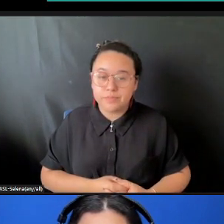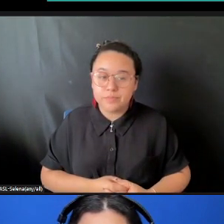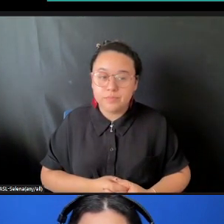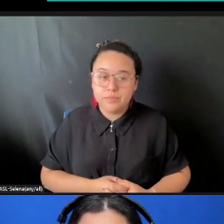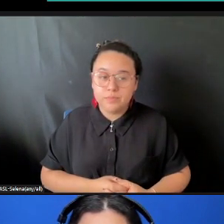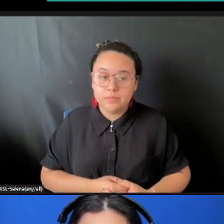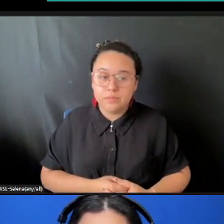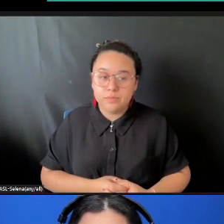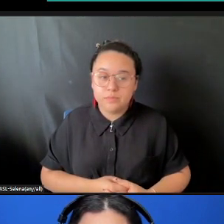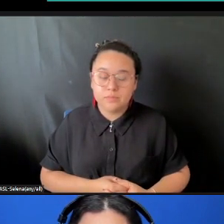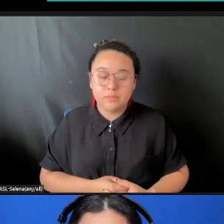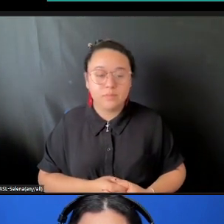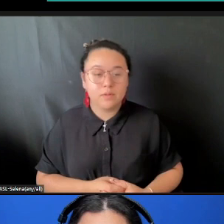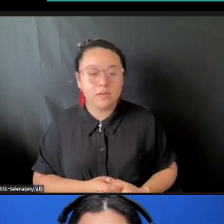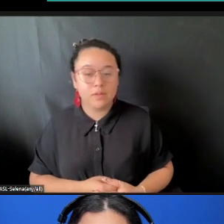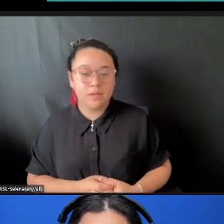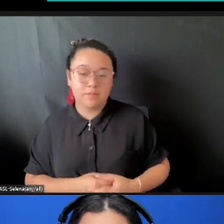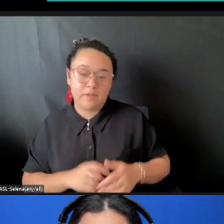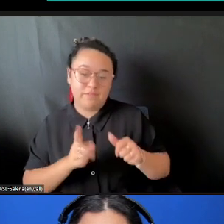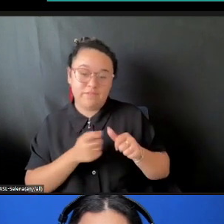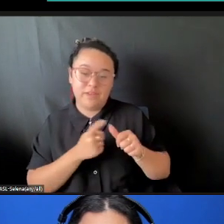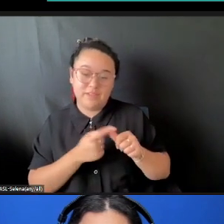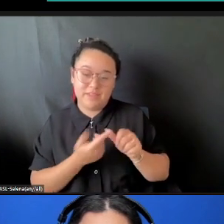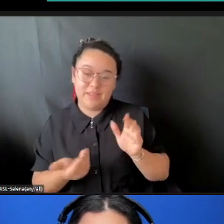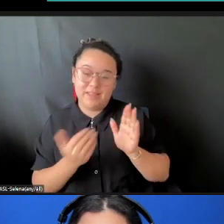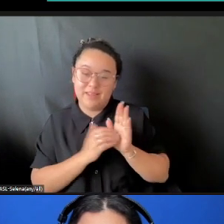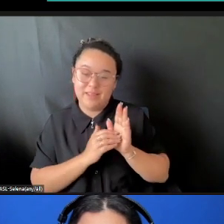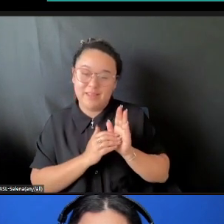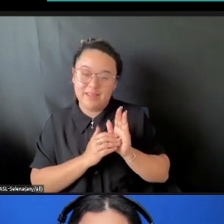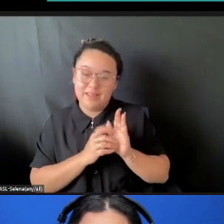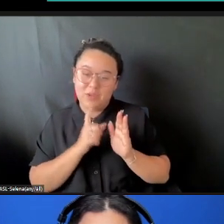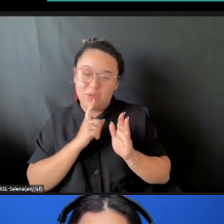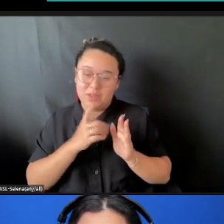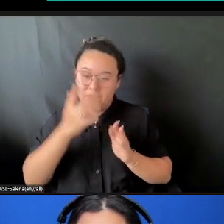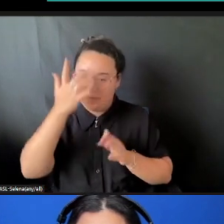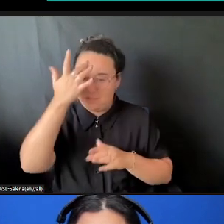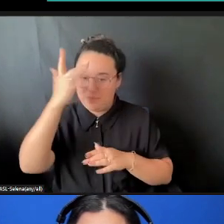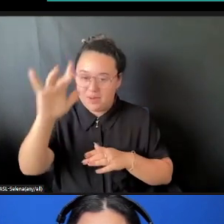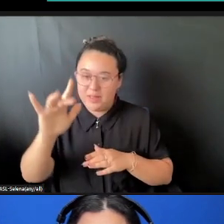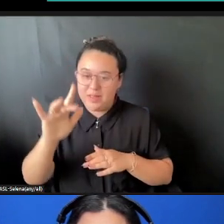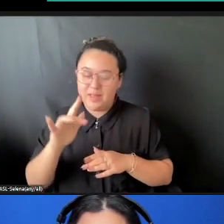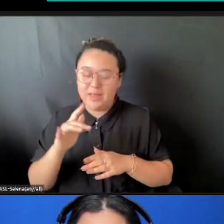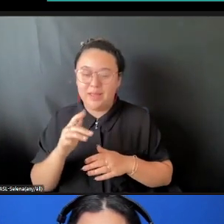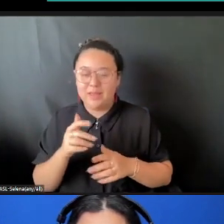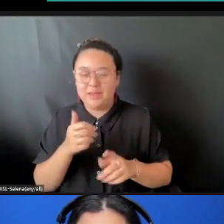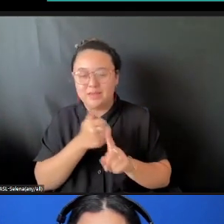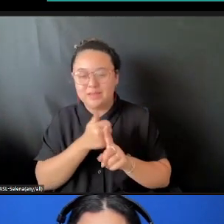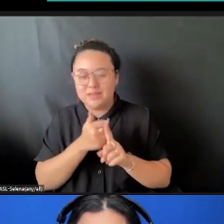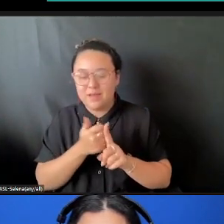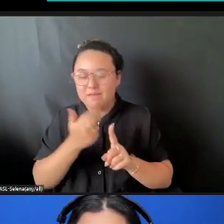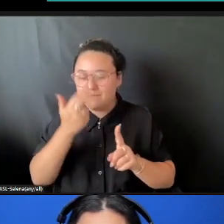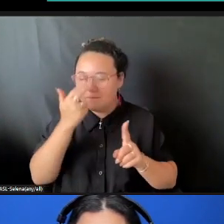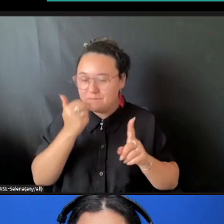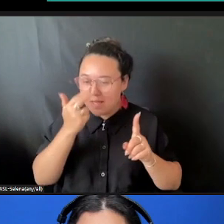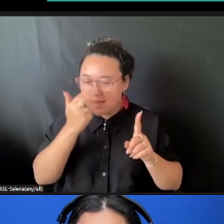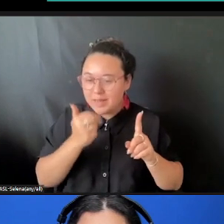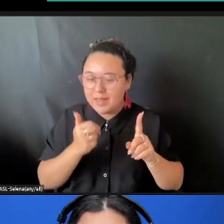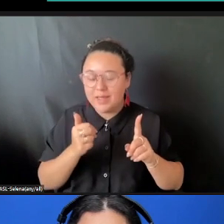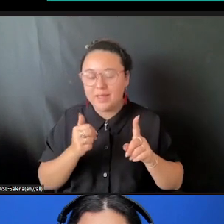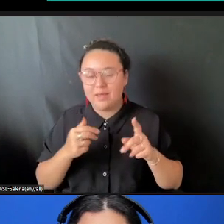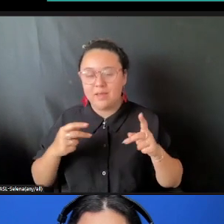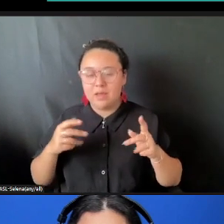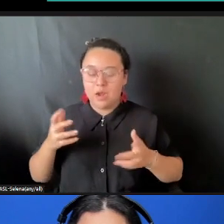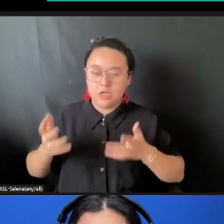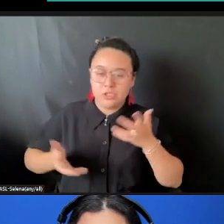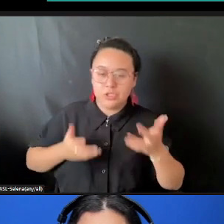Yeah, I mean, first of all, just again, brilliant comedian, physical actress. I mean, for me, you know,